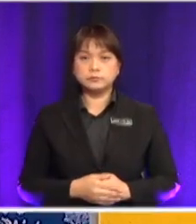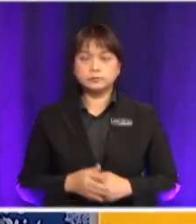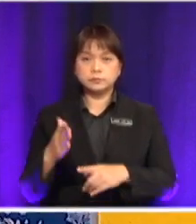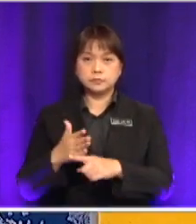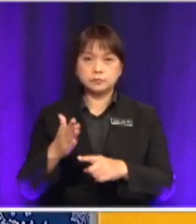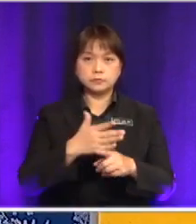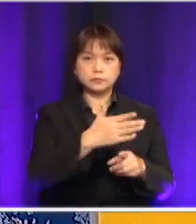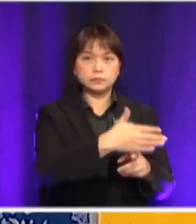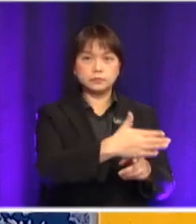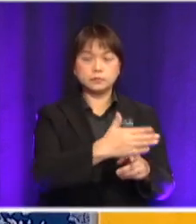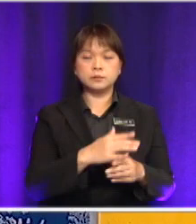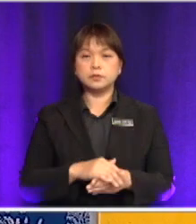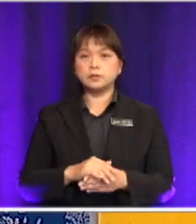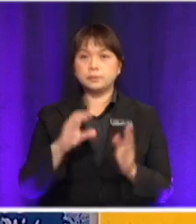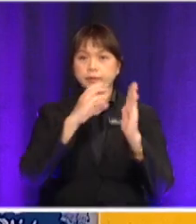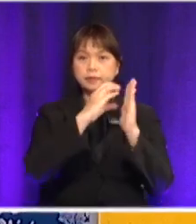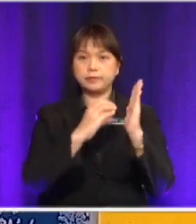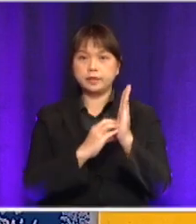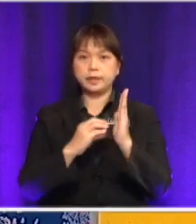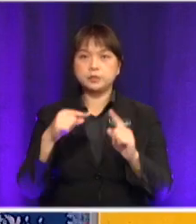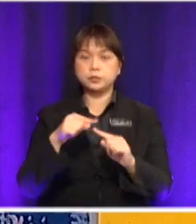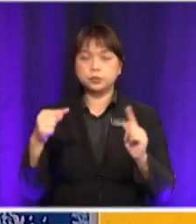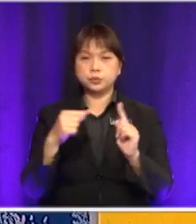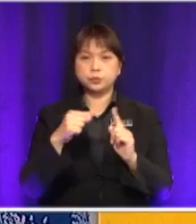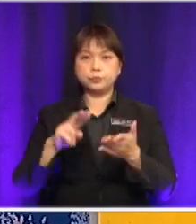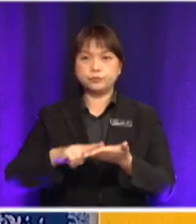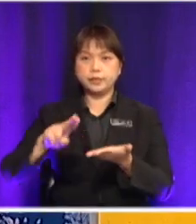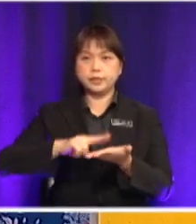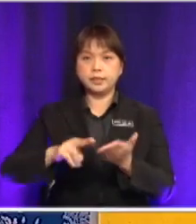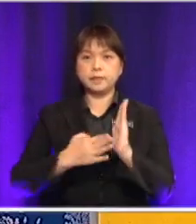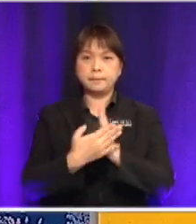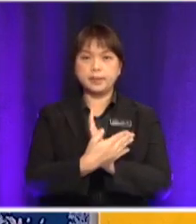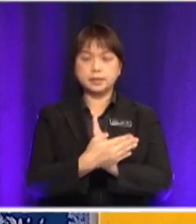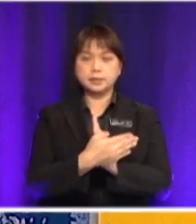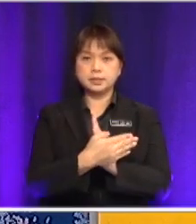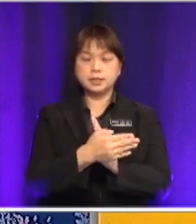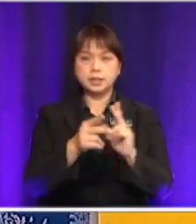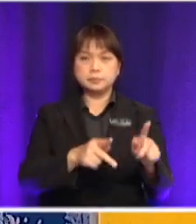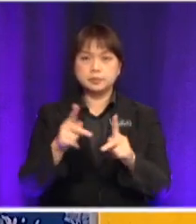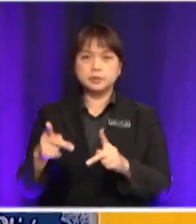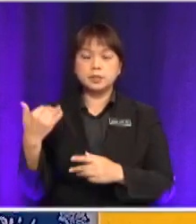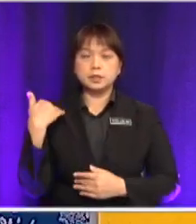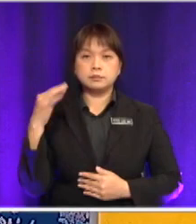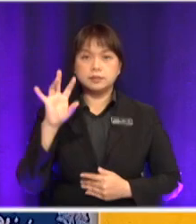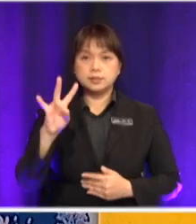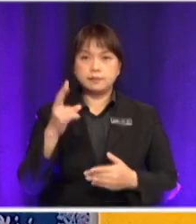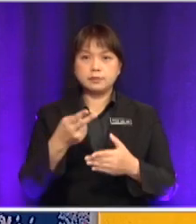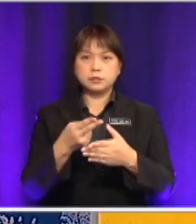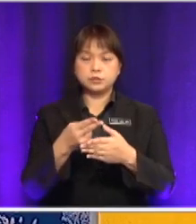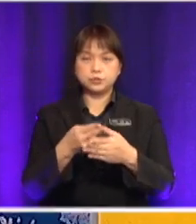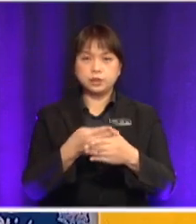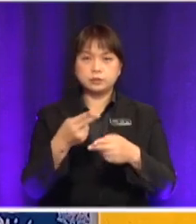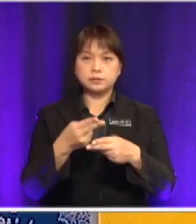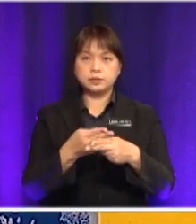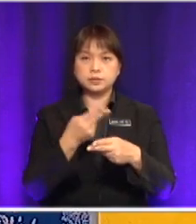by individual pupils. And in this particular text, there are 7 short paragraphs. And so everyone,